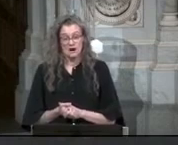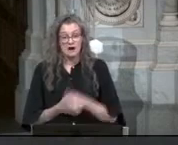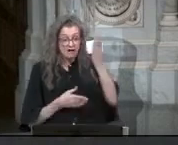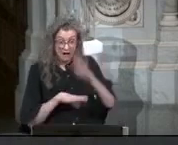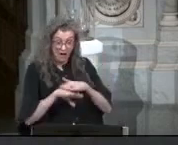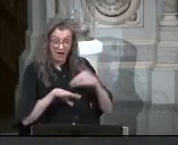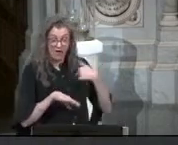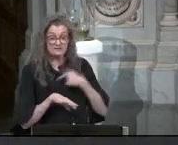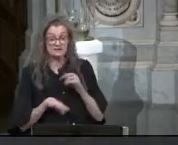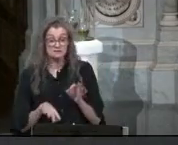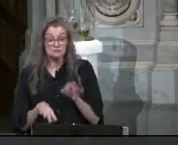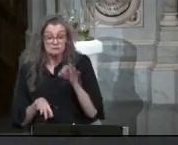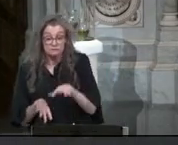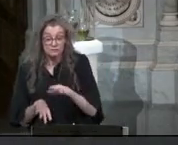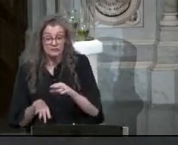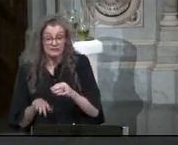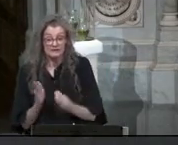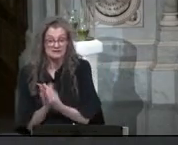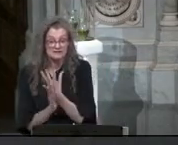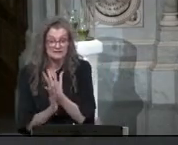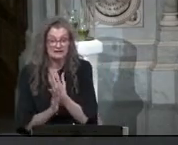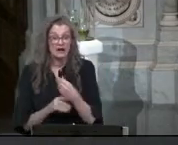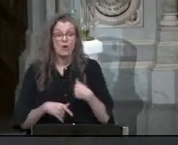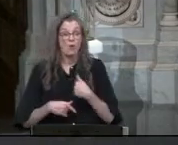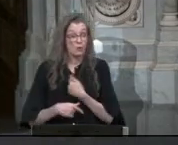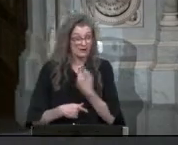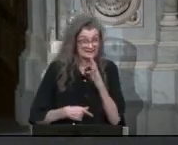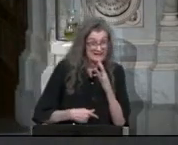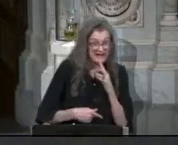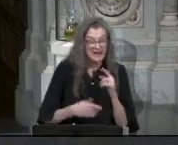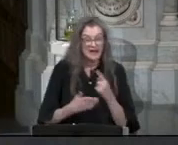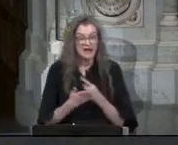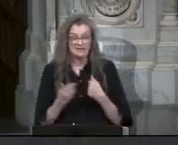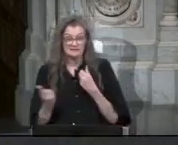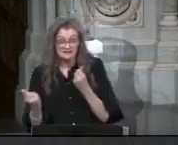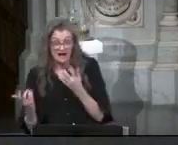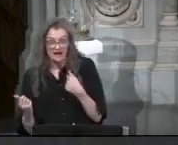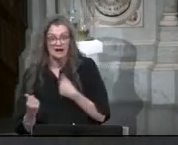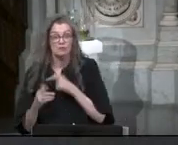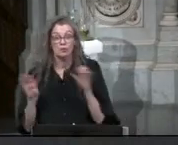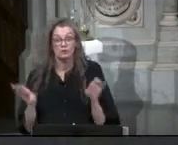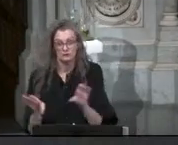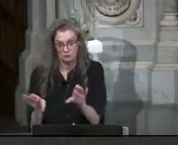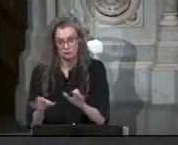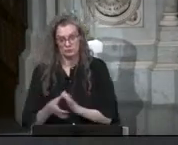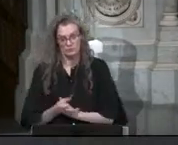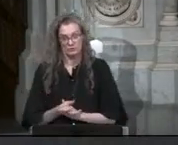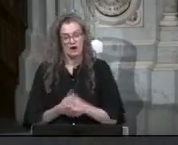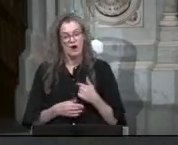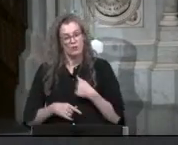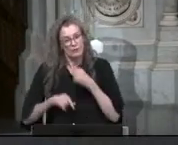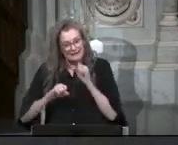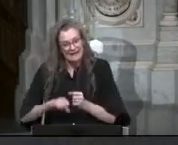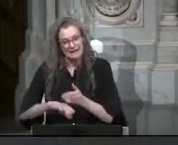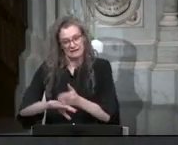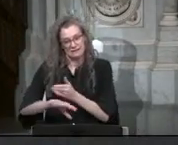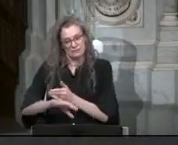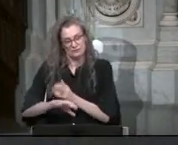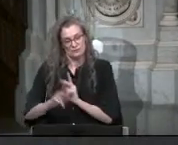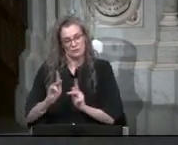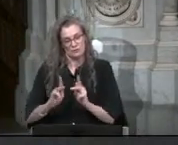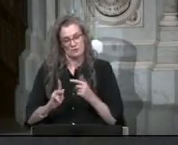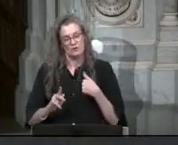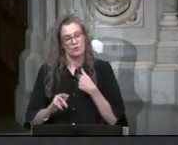seed by word and deed. We do make a difference, just as the good